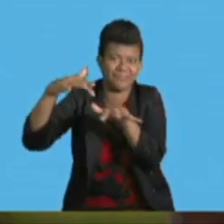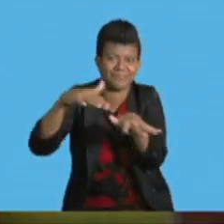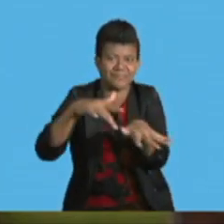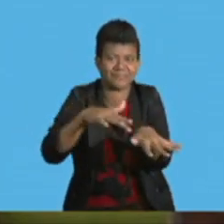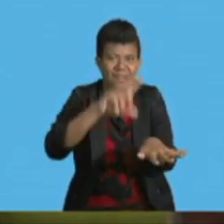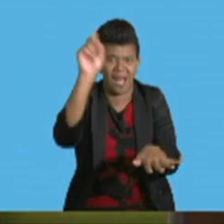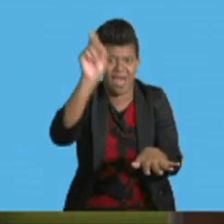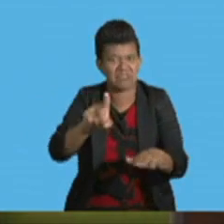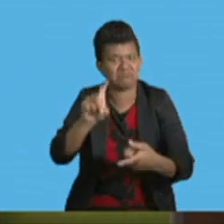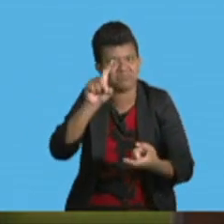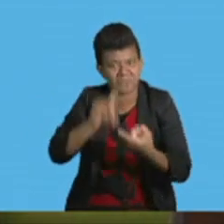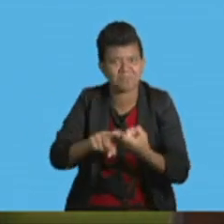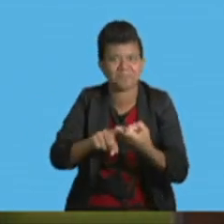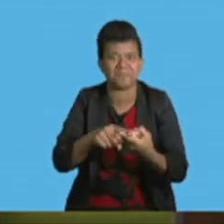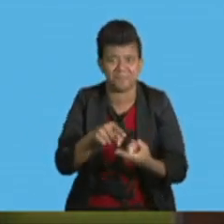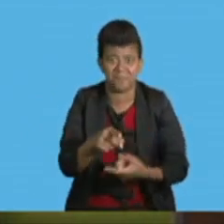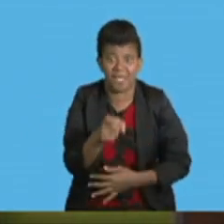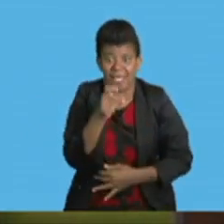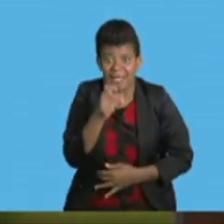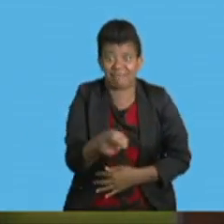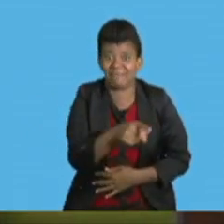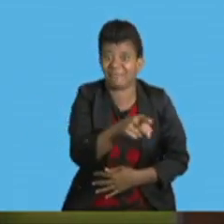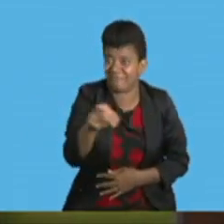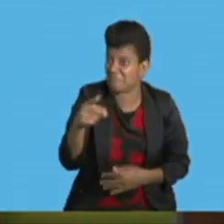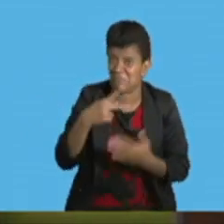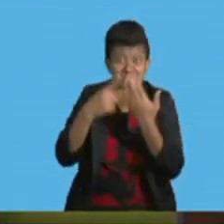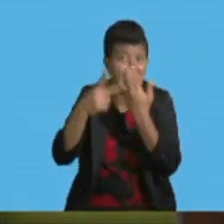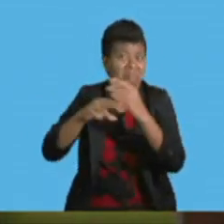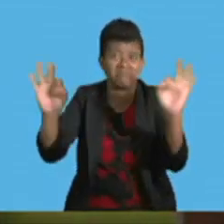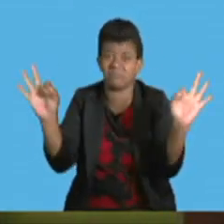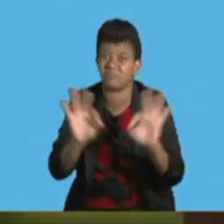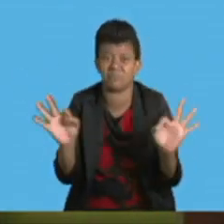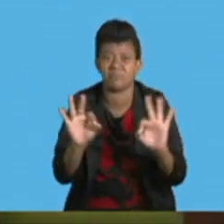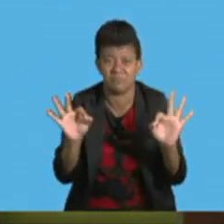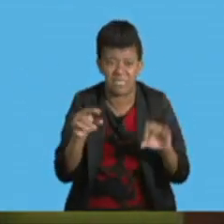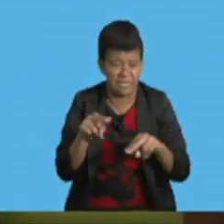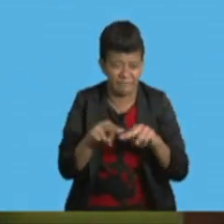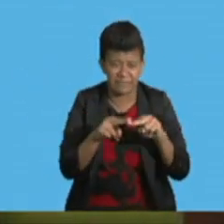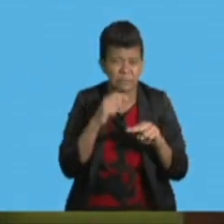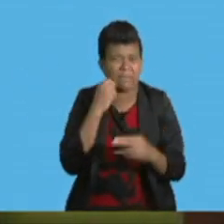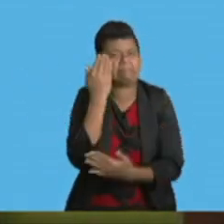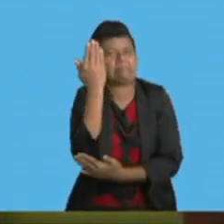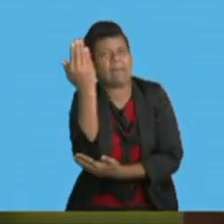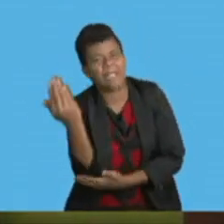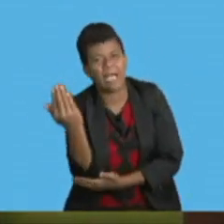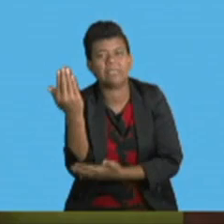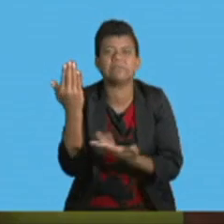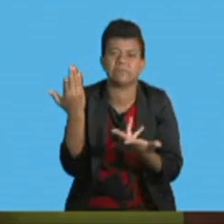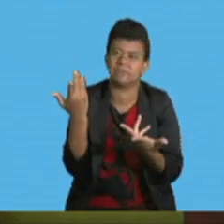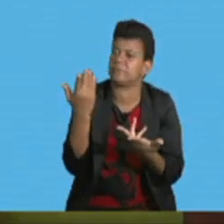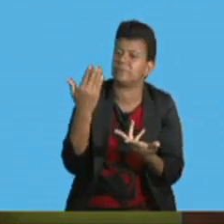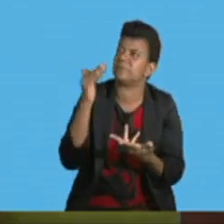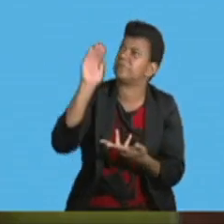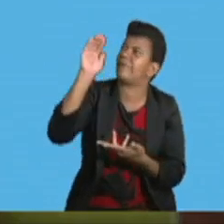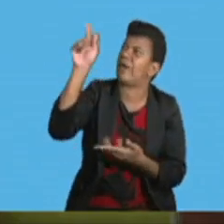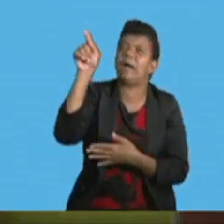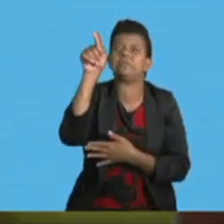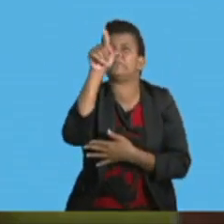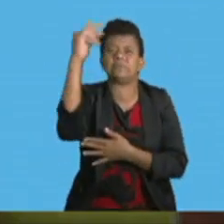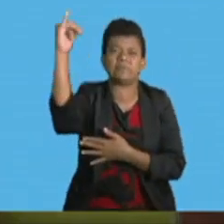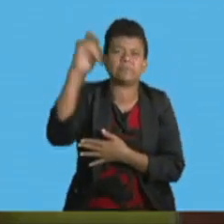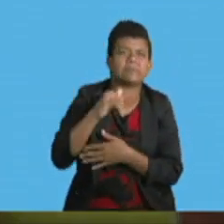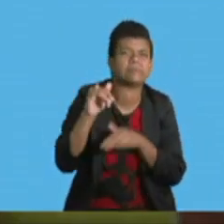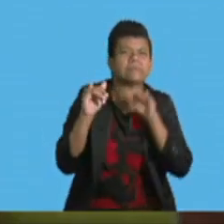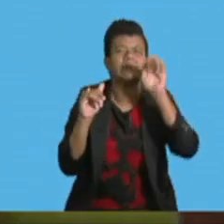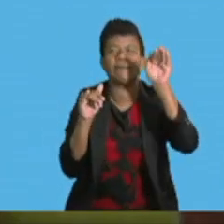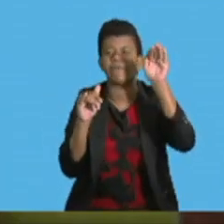project, Fiji would have had to rely heavily on importing great amounts of expensive fossil fuel, which would have